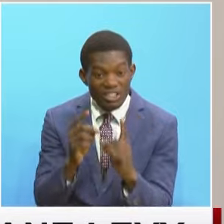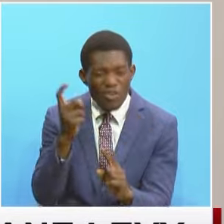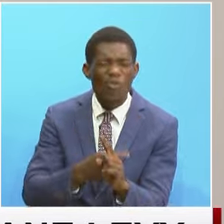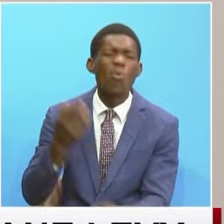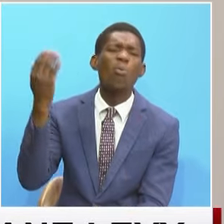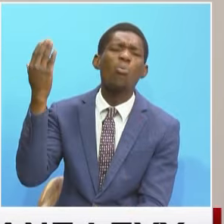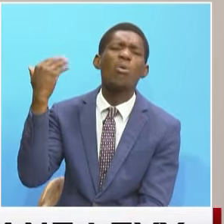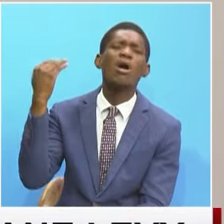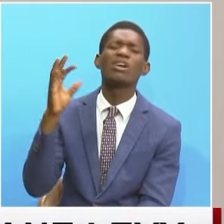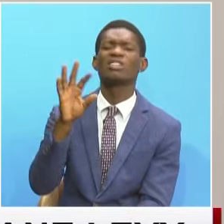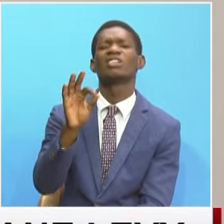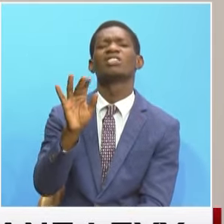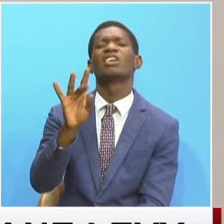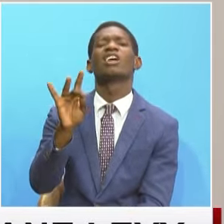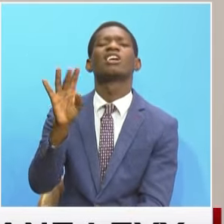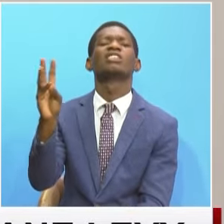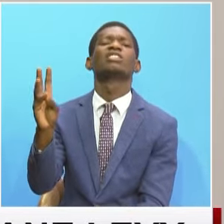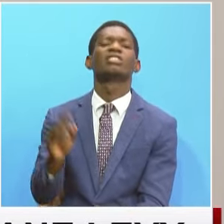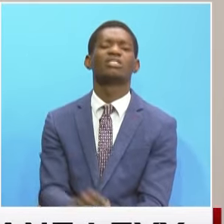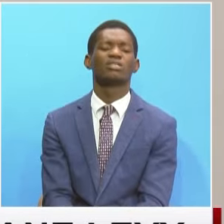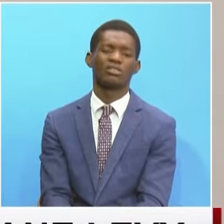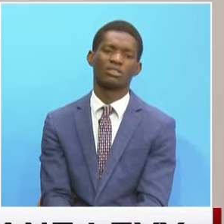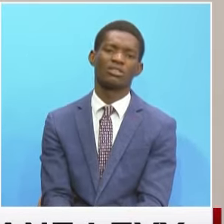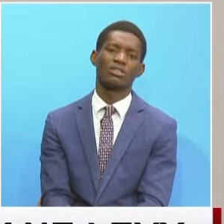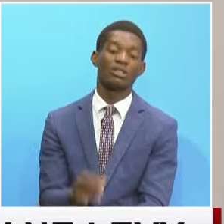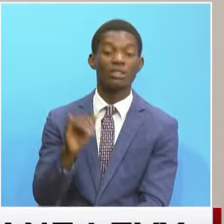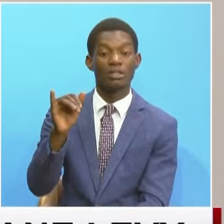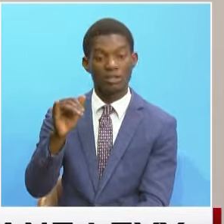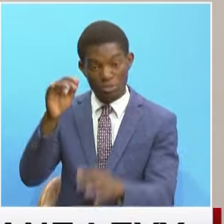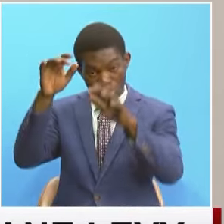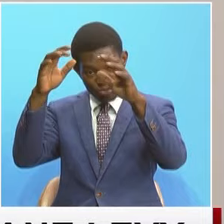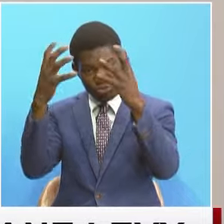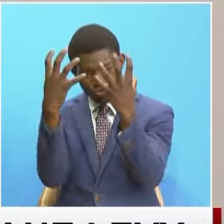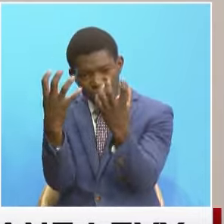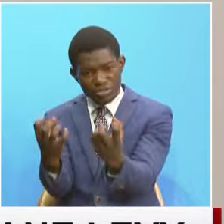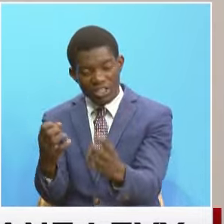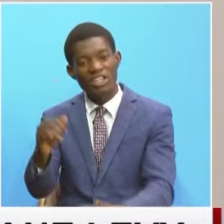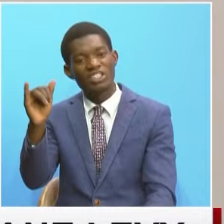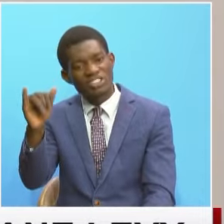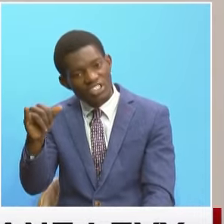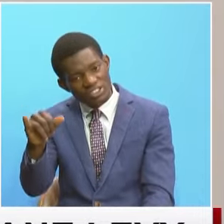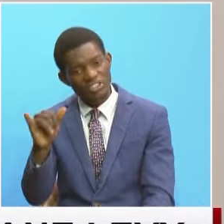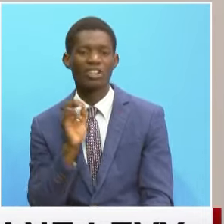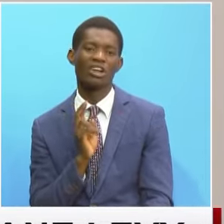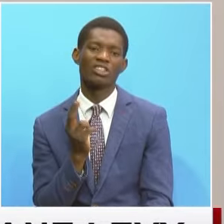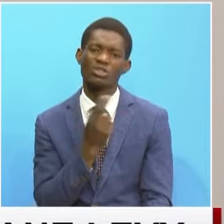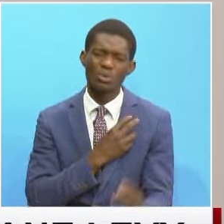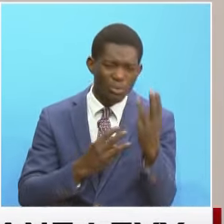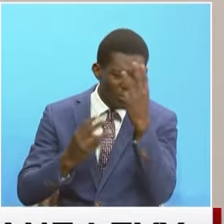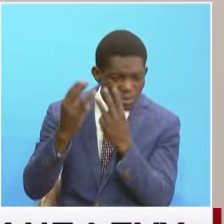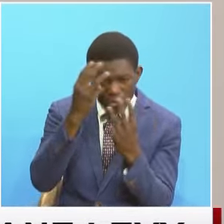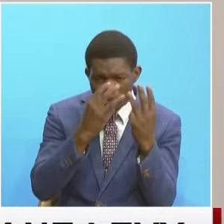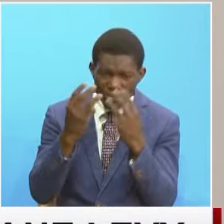1986. We are saddened that we are undergoing a drought right now. It's of nobody's making. The same way the drought is